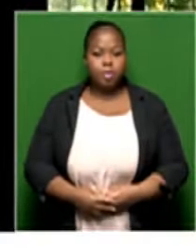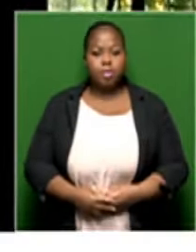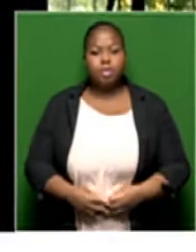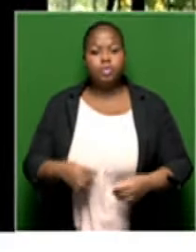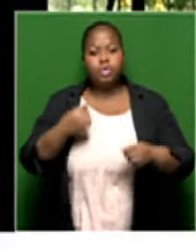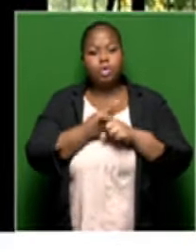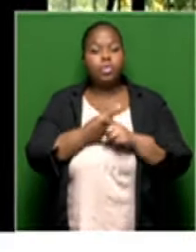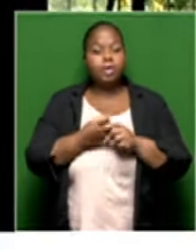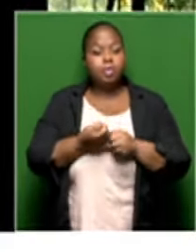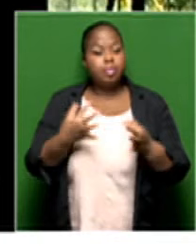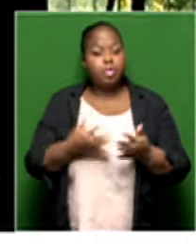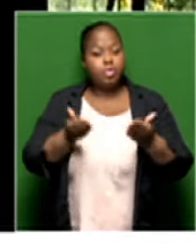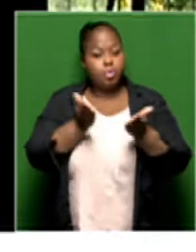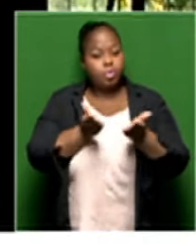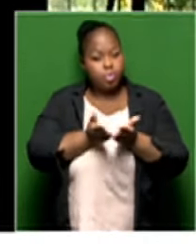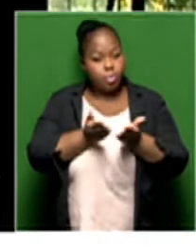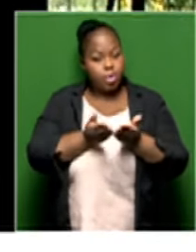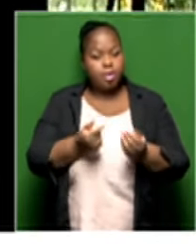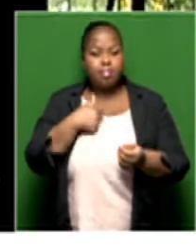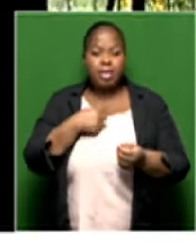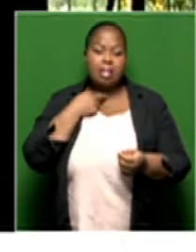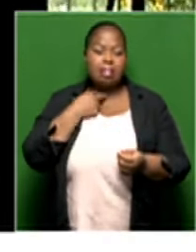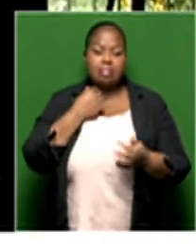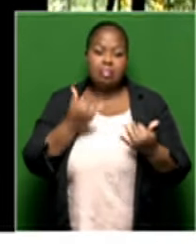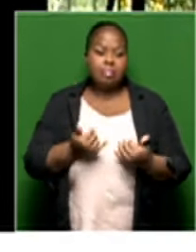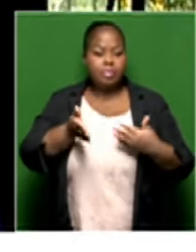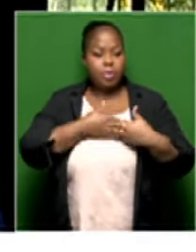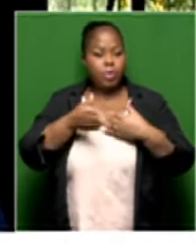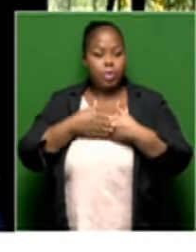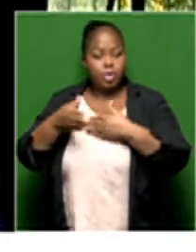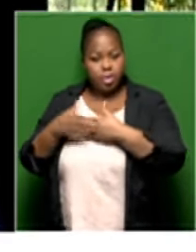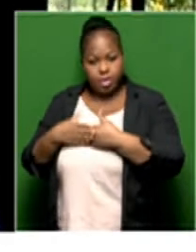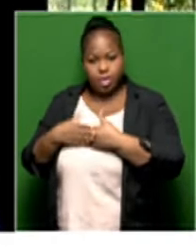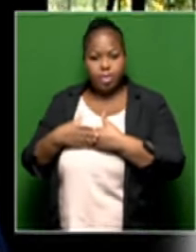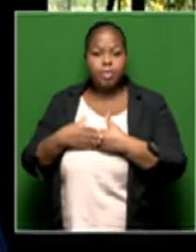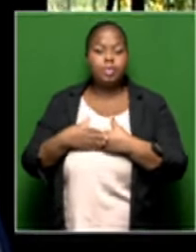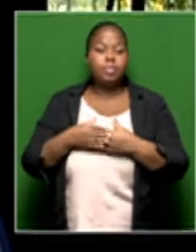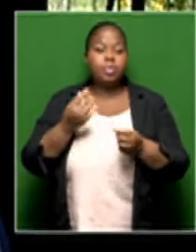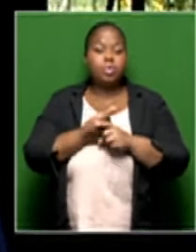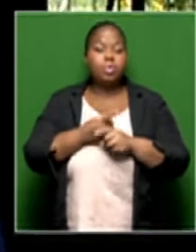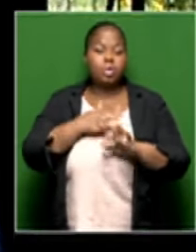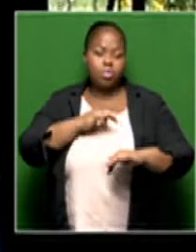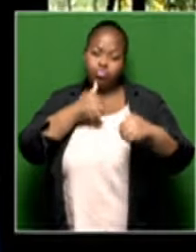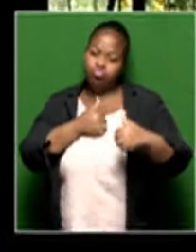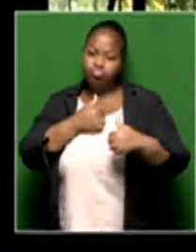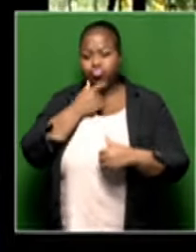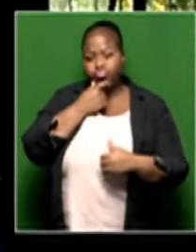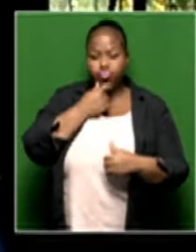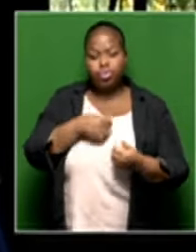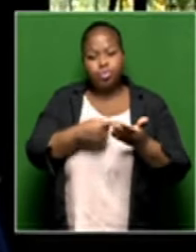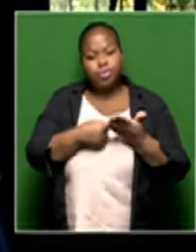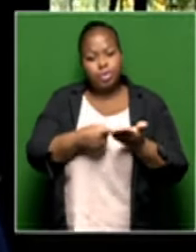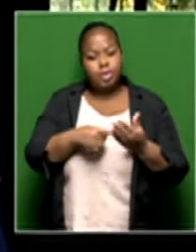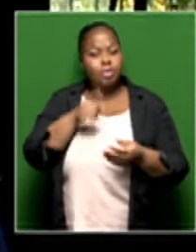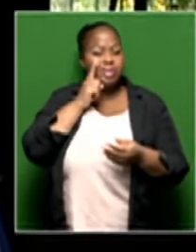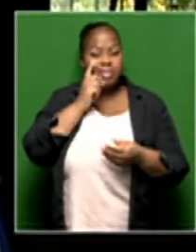doing a lot with schools, and unfortunately, equal is a value. So we decided we had to sit down and readjust now as a foundation with how